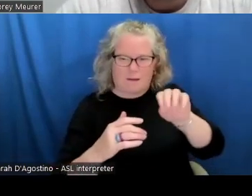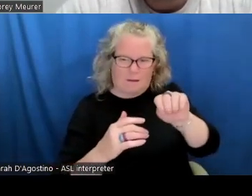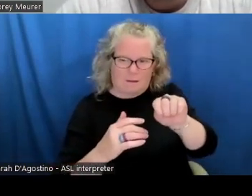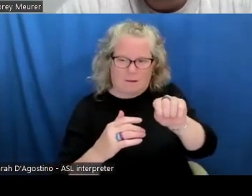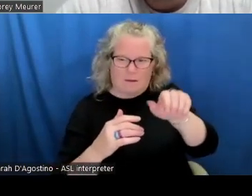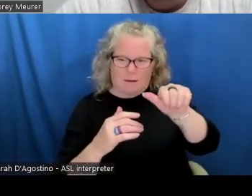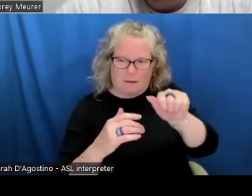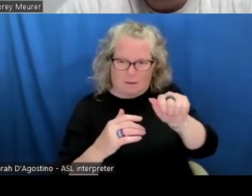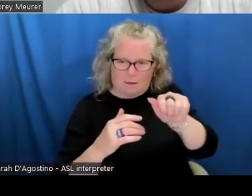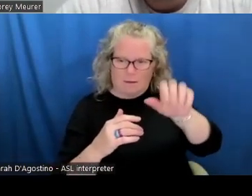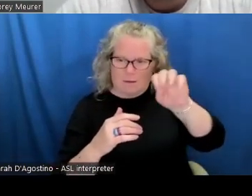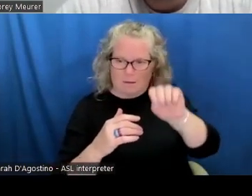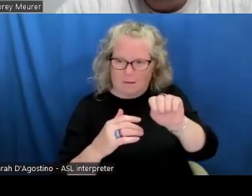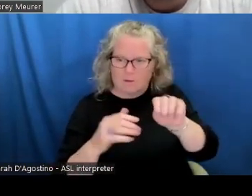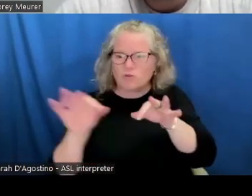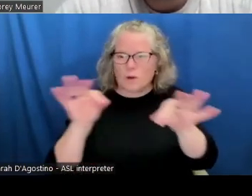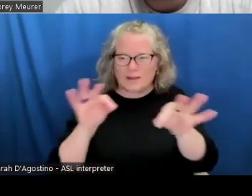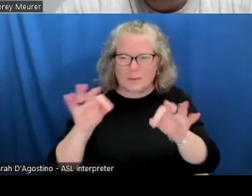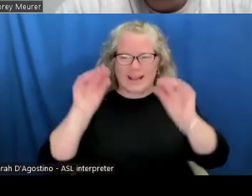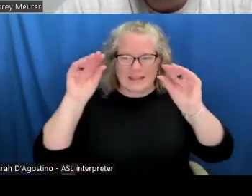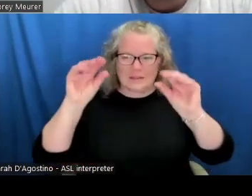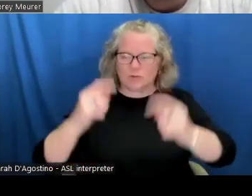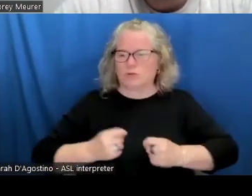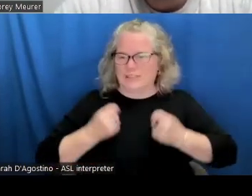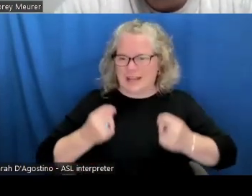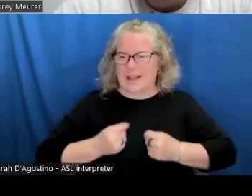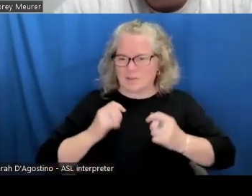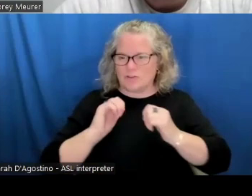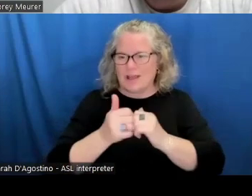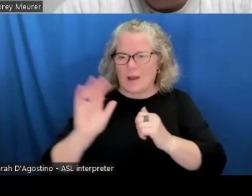brain, and what happens to them when they experience a threat.